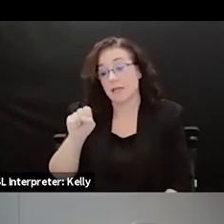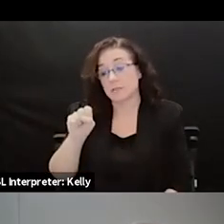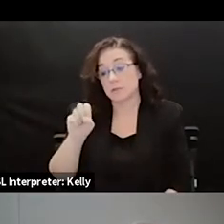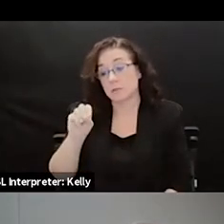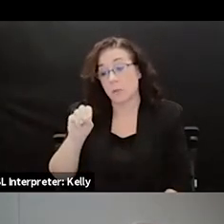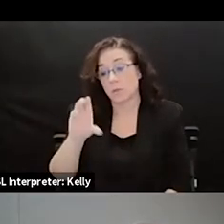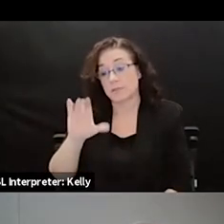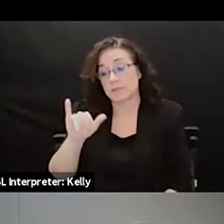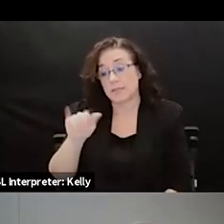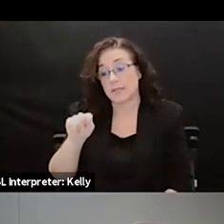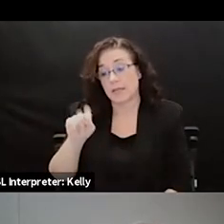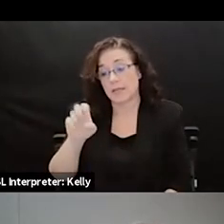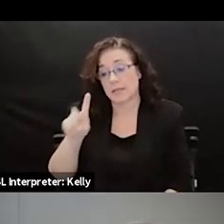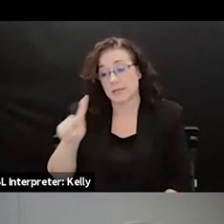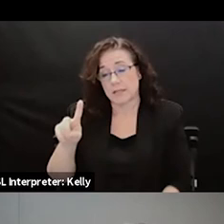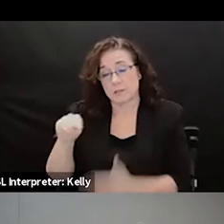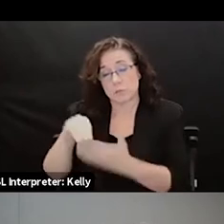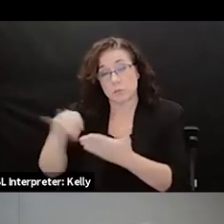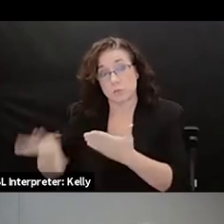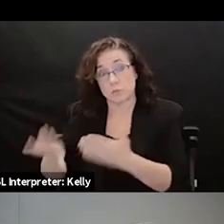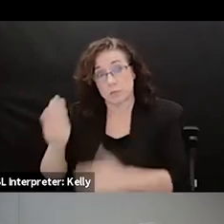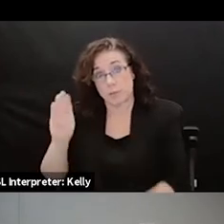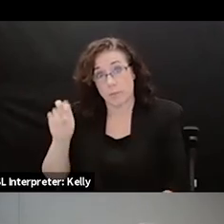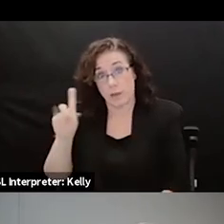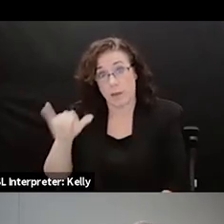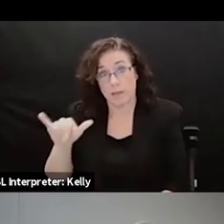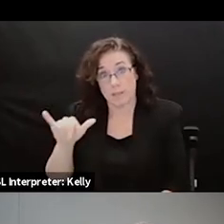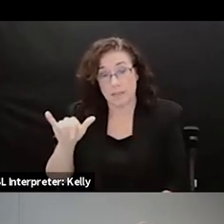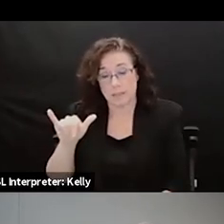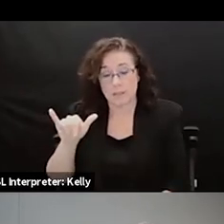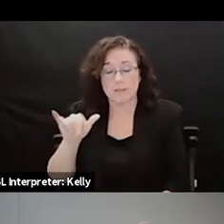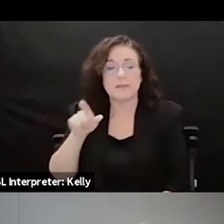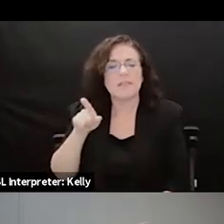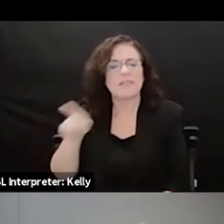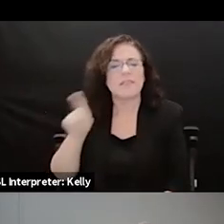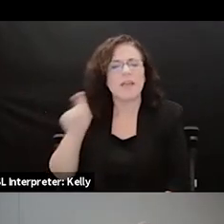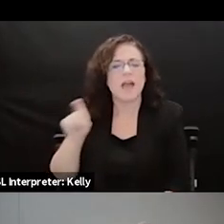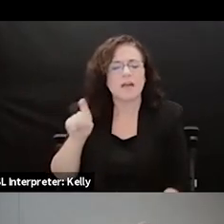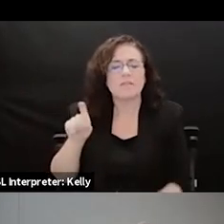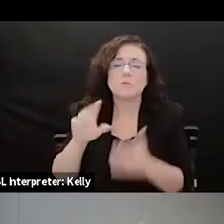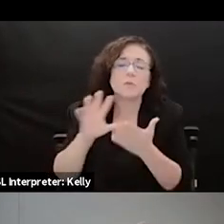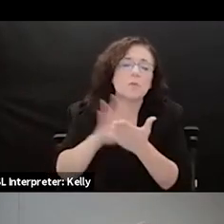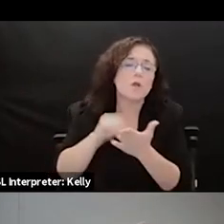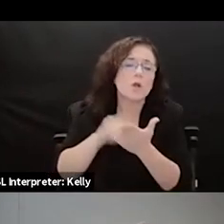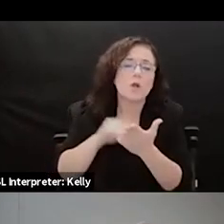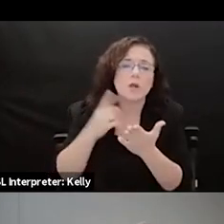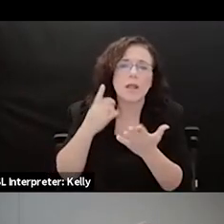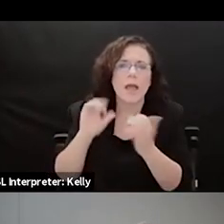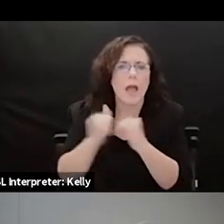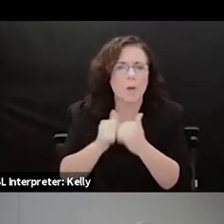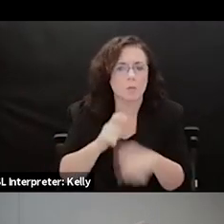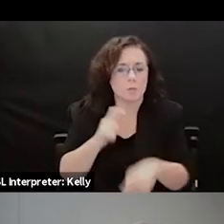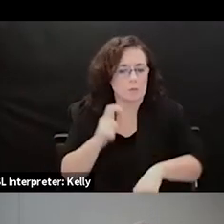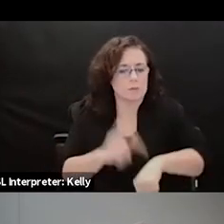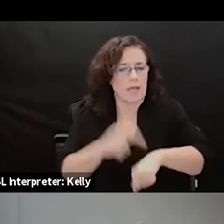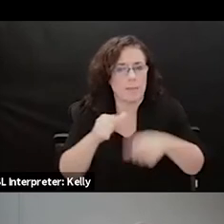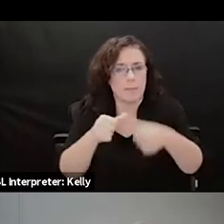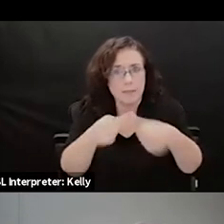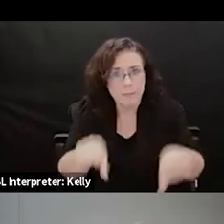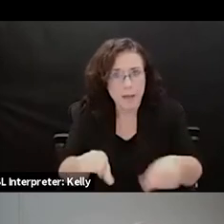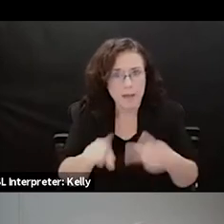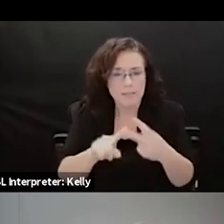that to learn how to you know you know make timely deposits and keep track of the funds